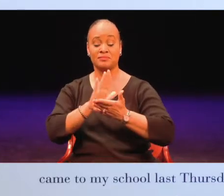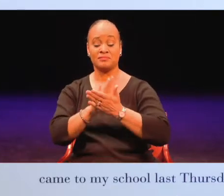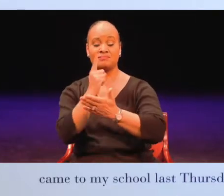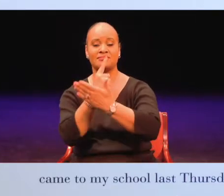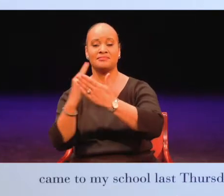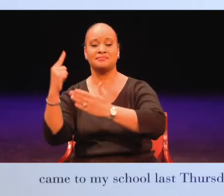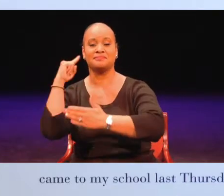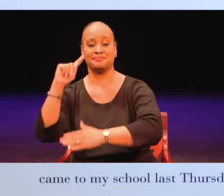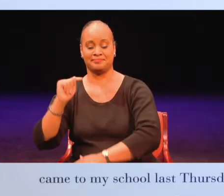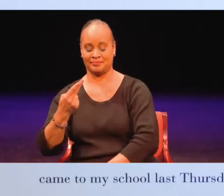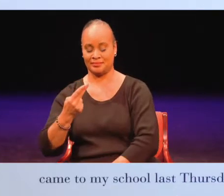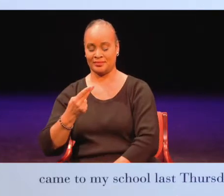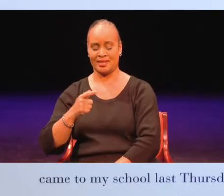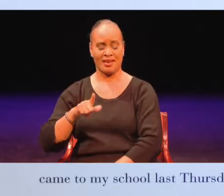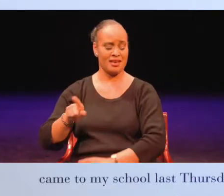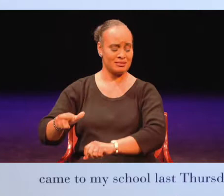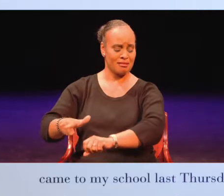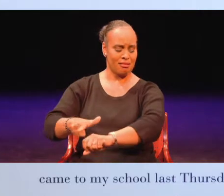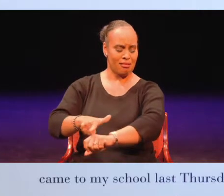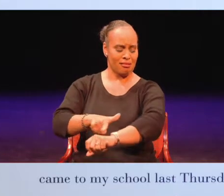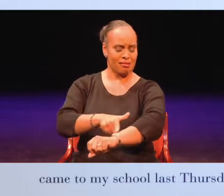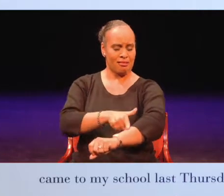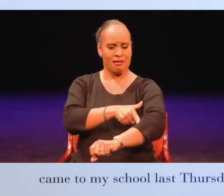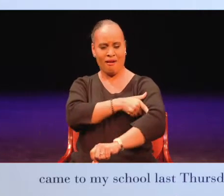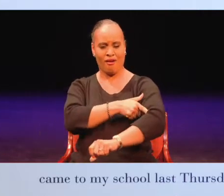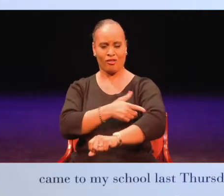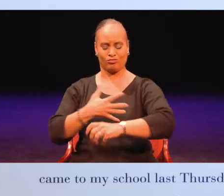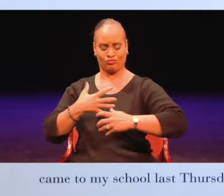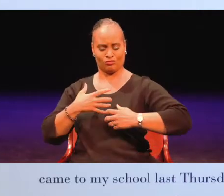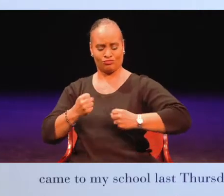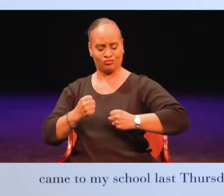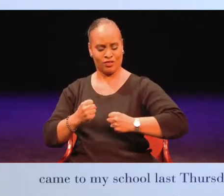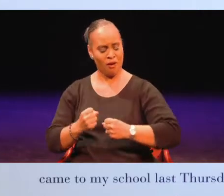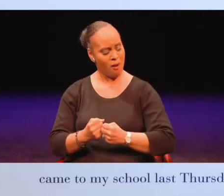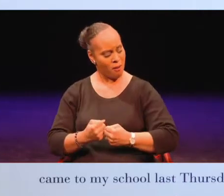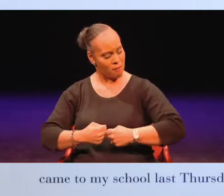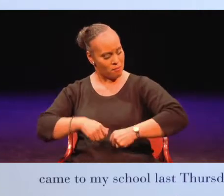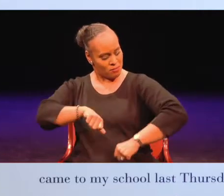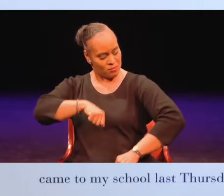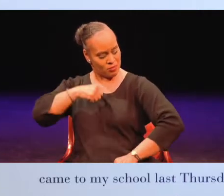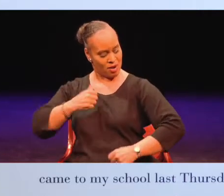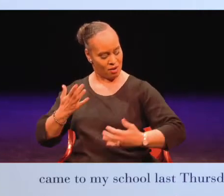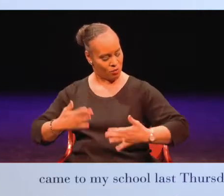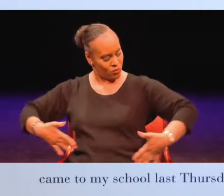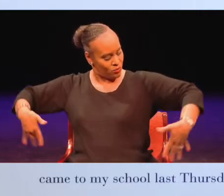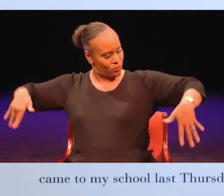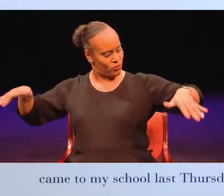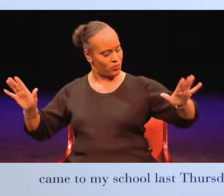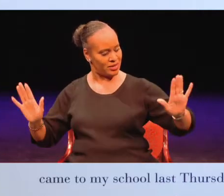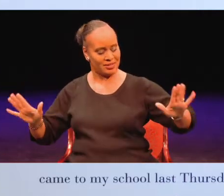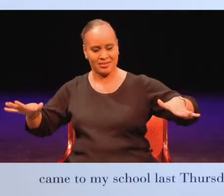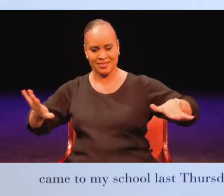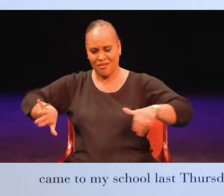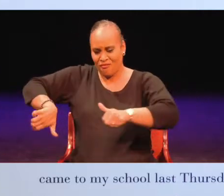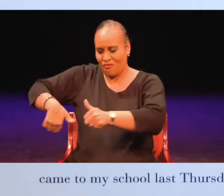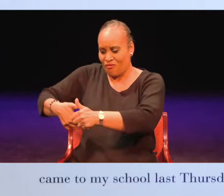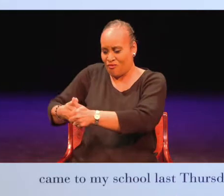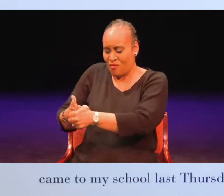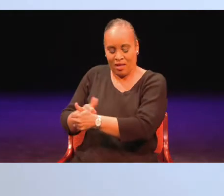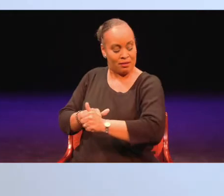Thursday. His long, strong, proud wings followed wherever he went.